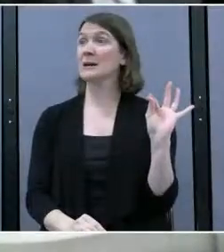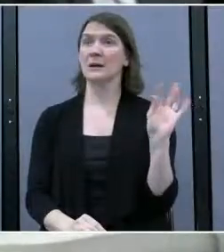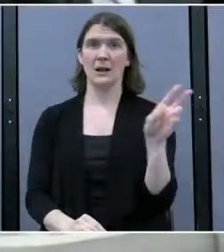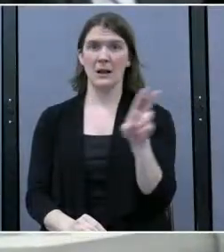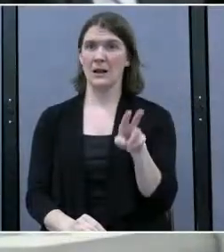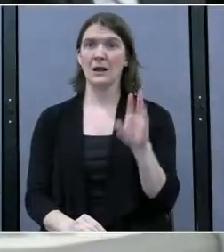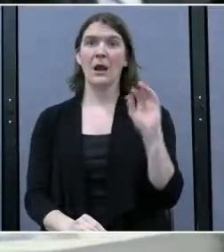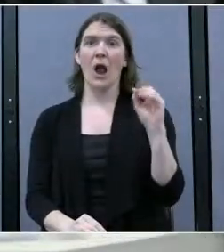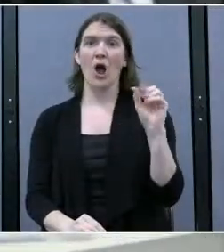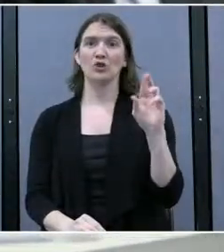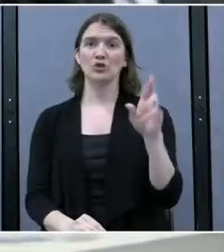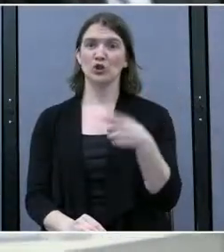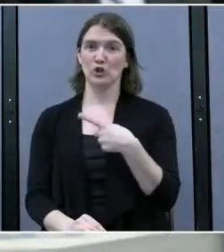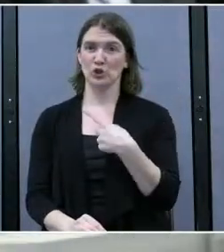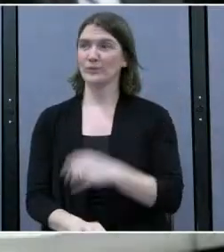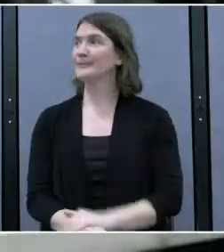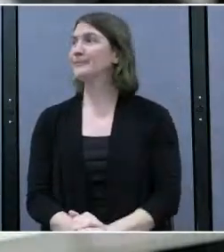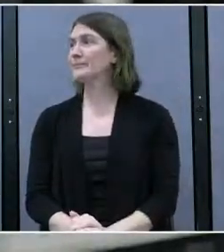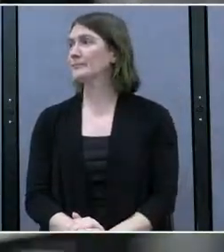Oscar?